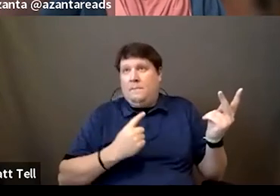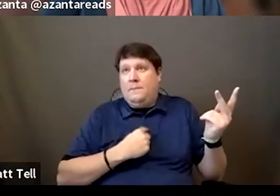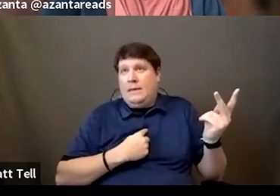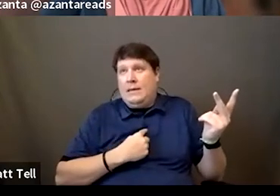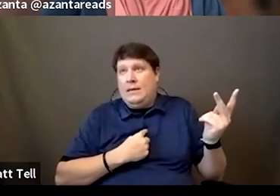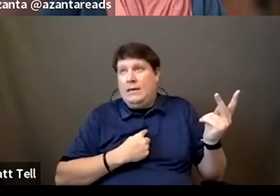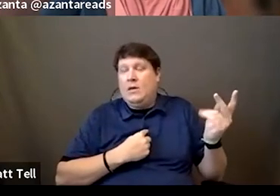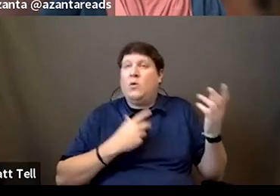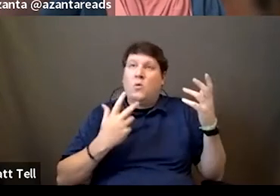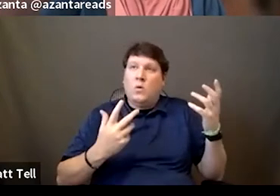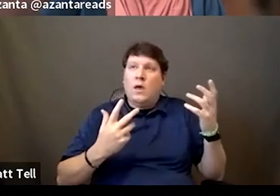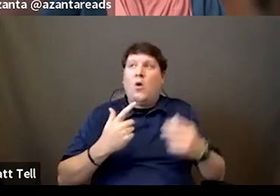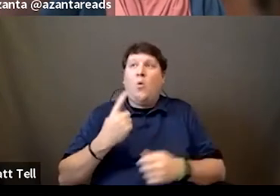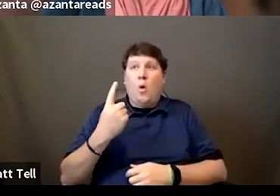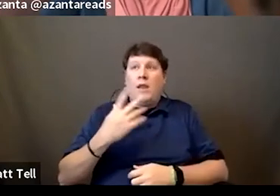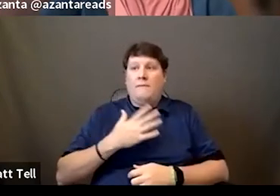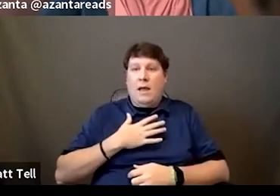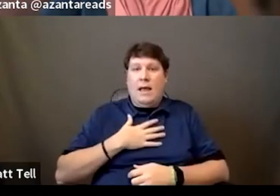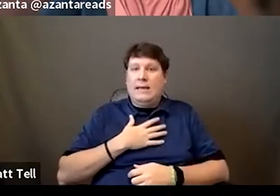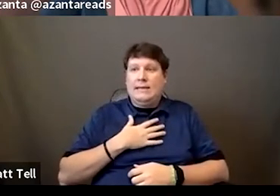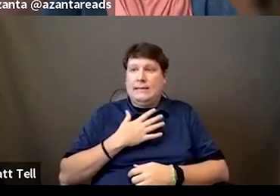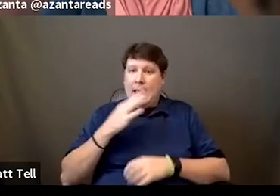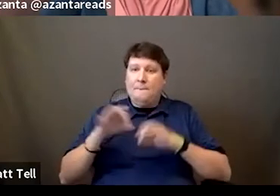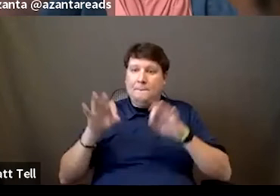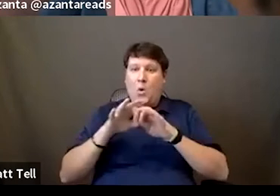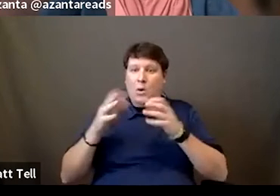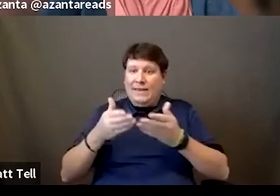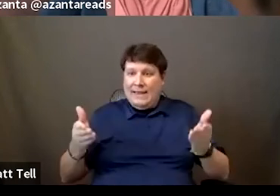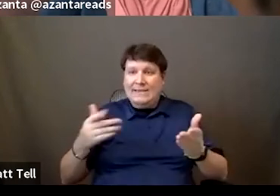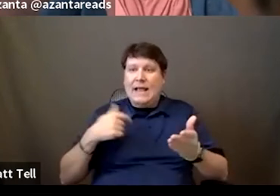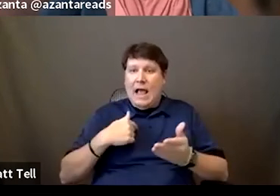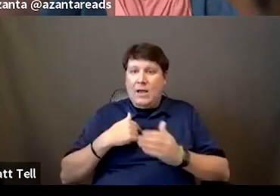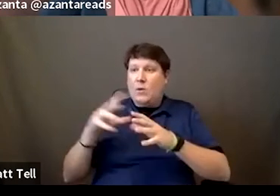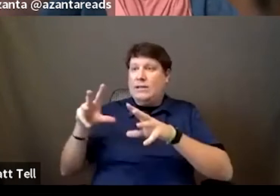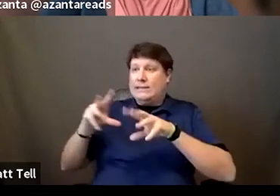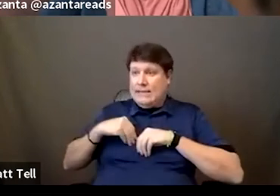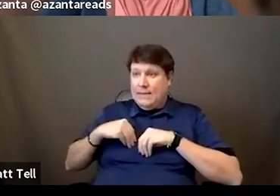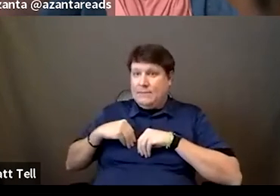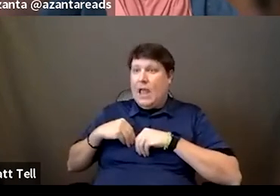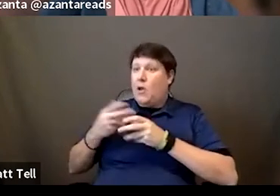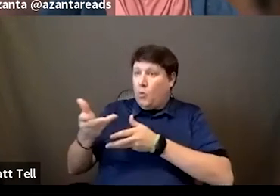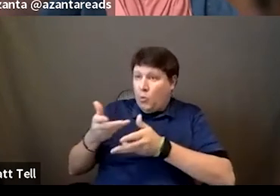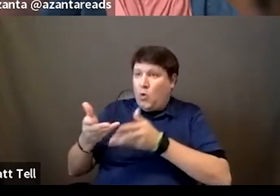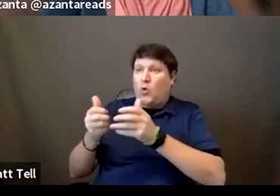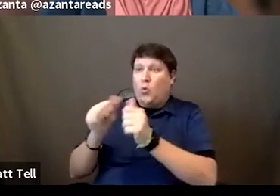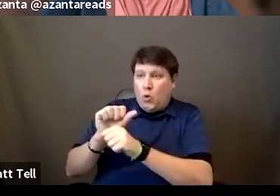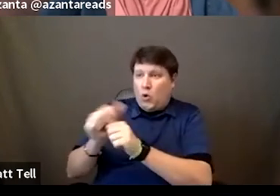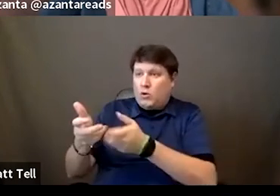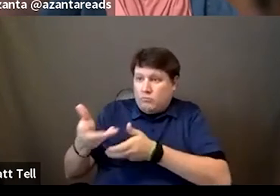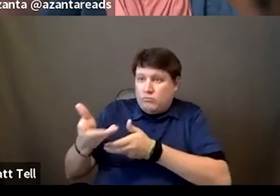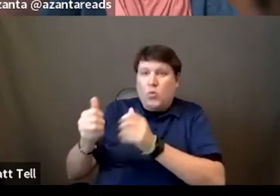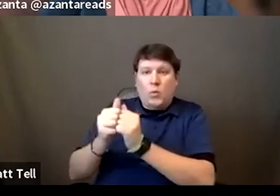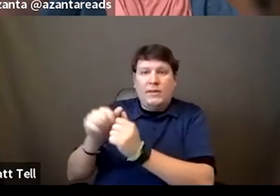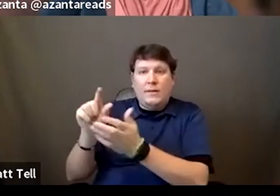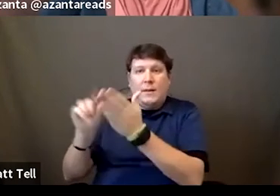least a very big criterion on whether or not I'll accept an ARC, whether or not I want to work with a publisher, is whether or not it feels like